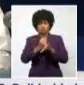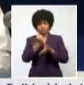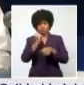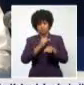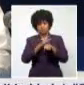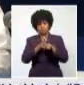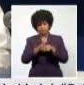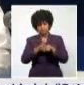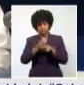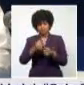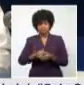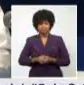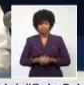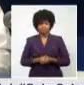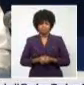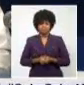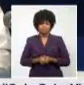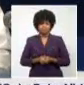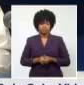now